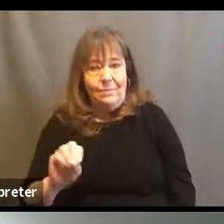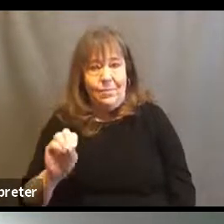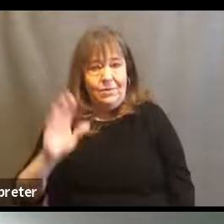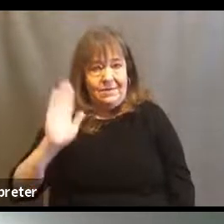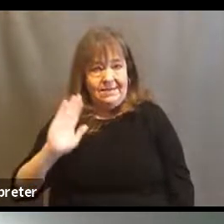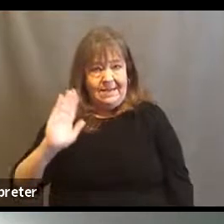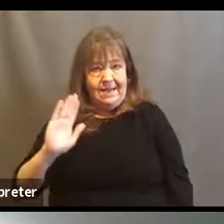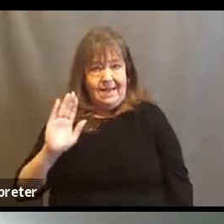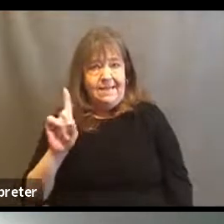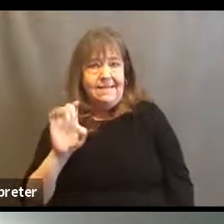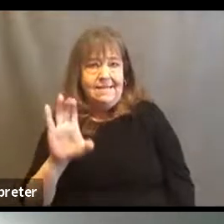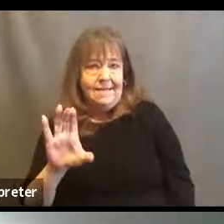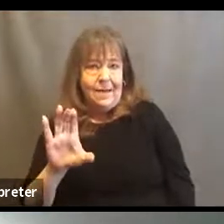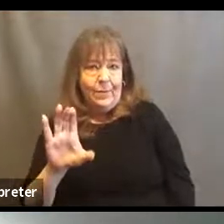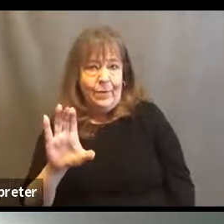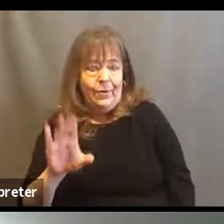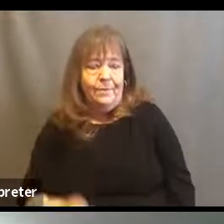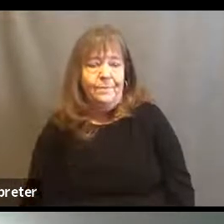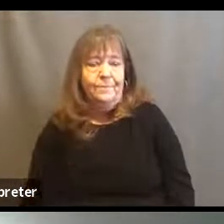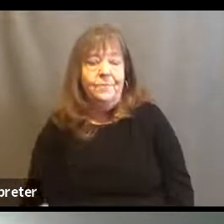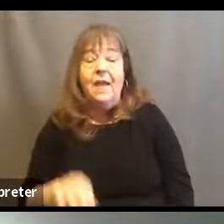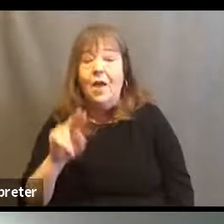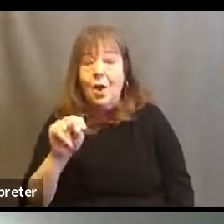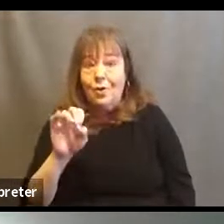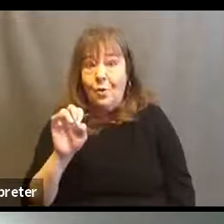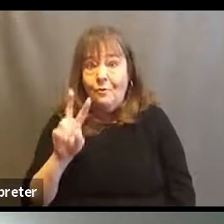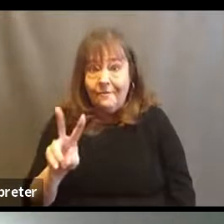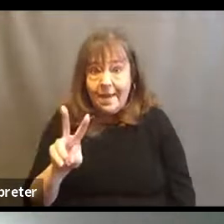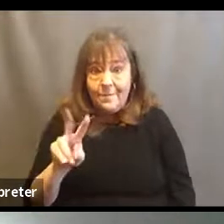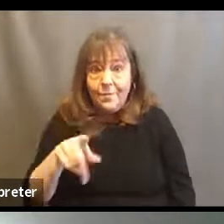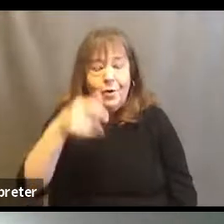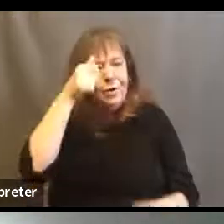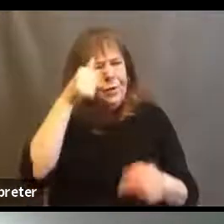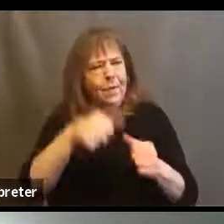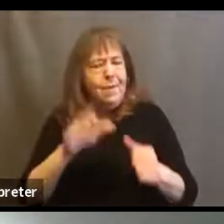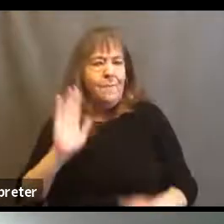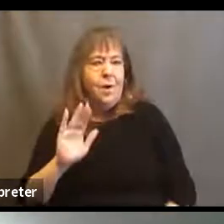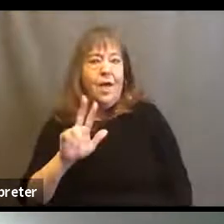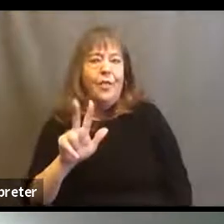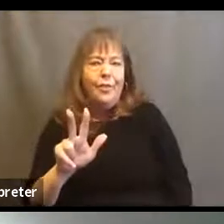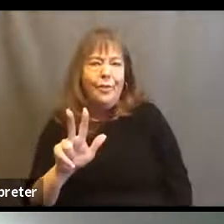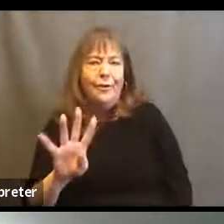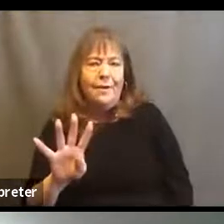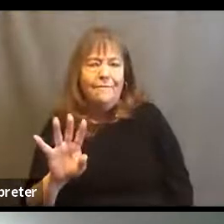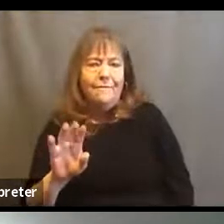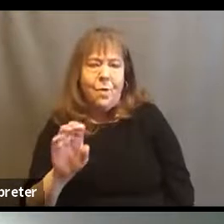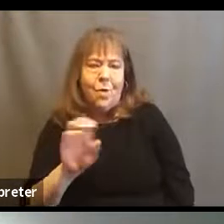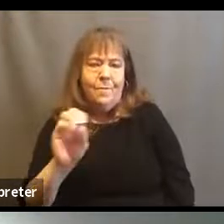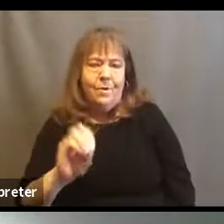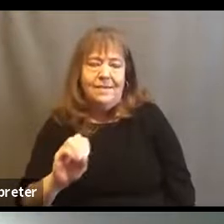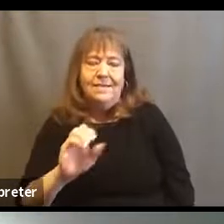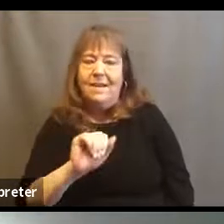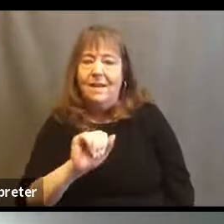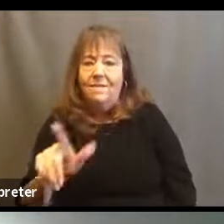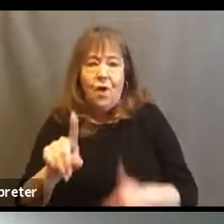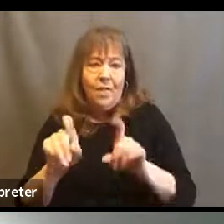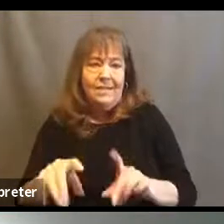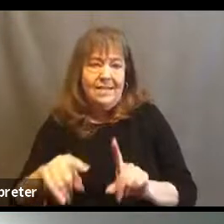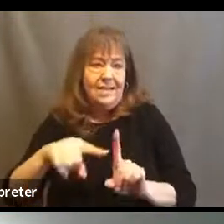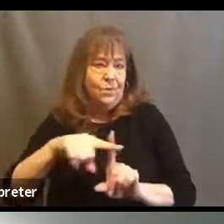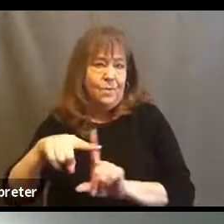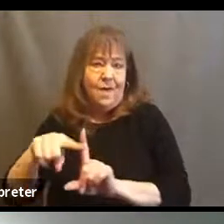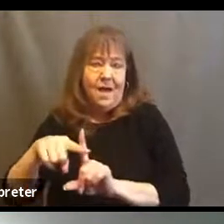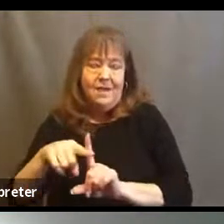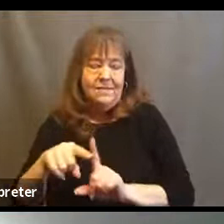performed in December. November, as you recall, was about 34% of all the tests we were doing were coming back. So a third of